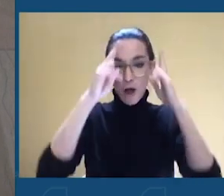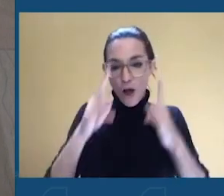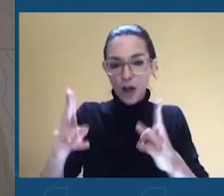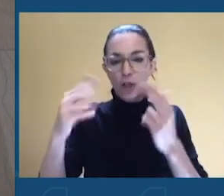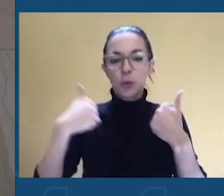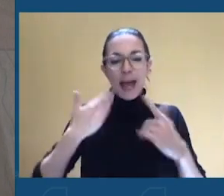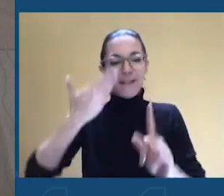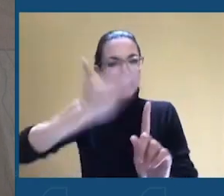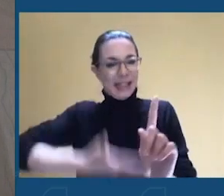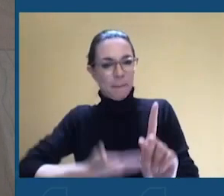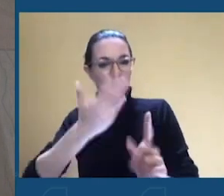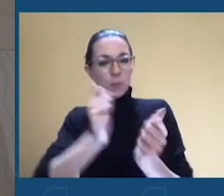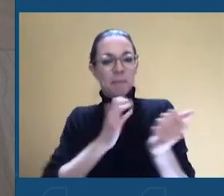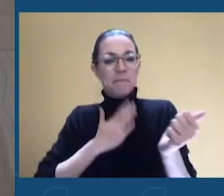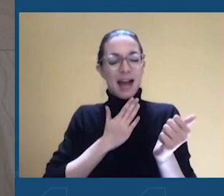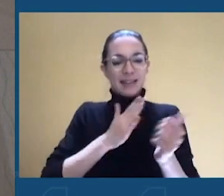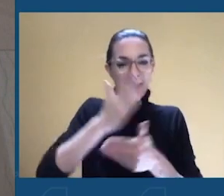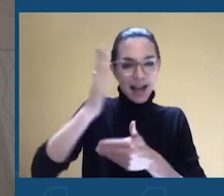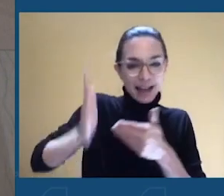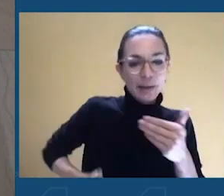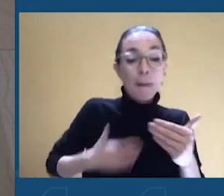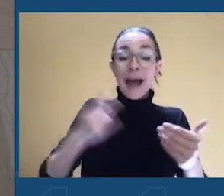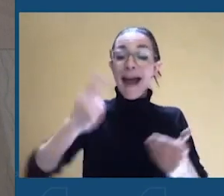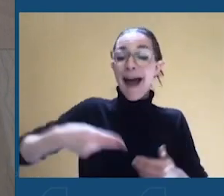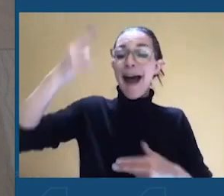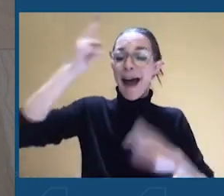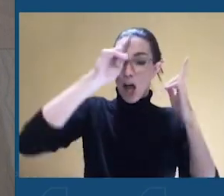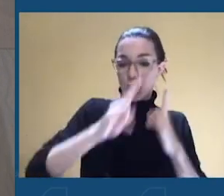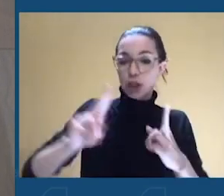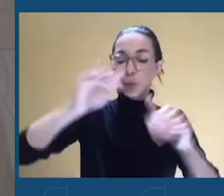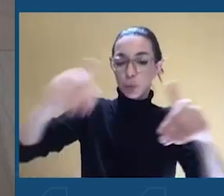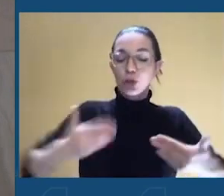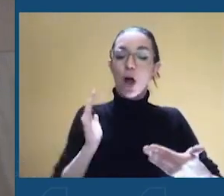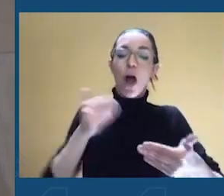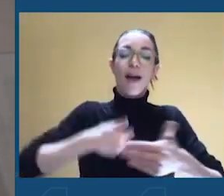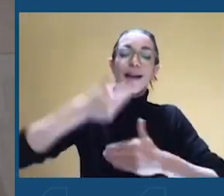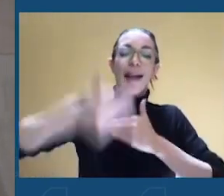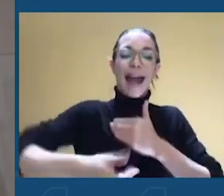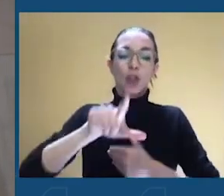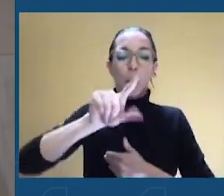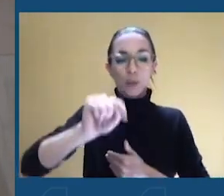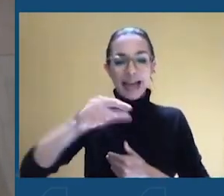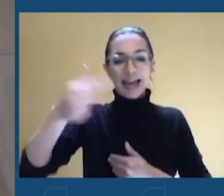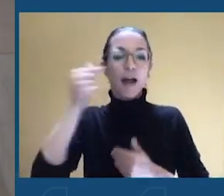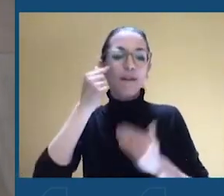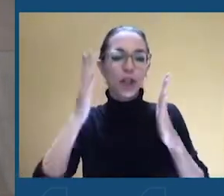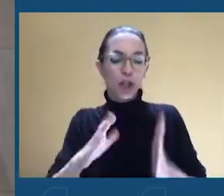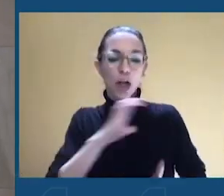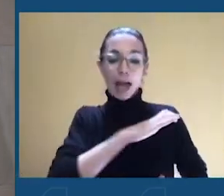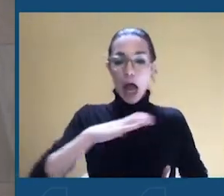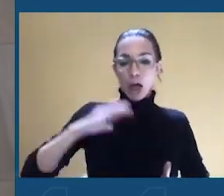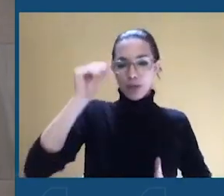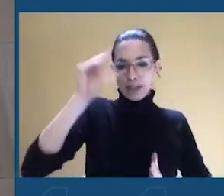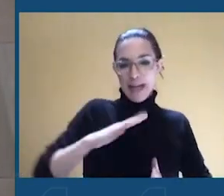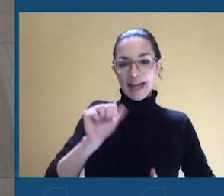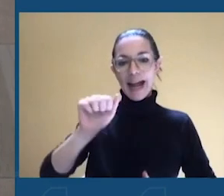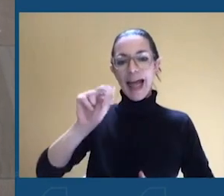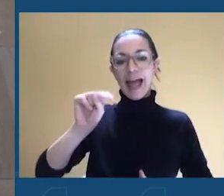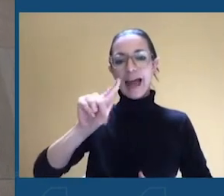and with that, it is my high honor to introduce our next lieutenant governor, Congressman Antonio